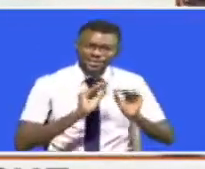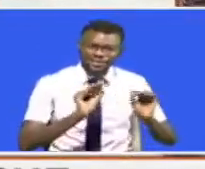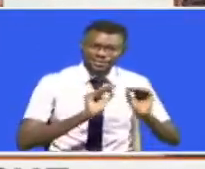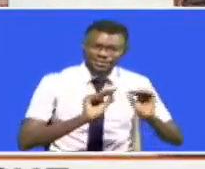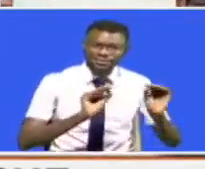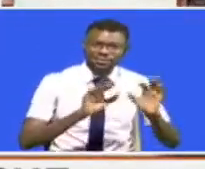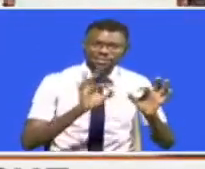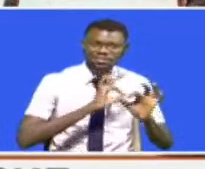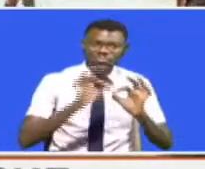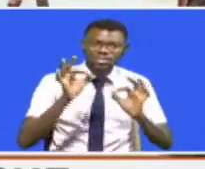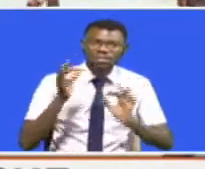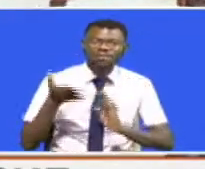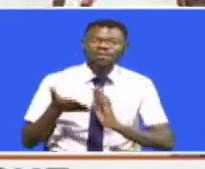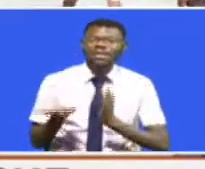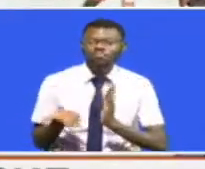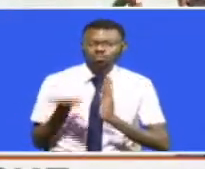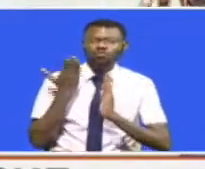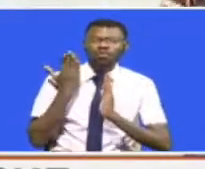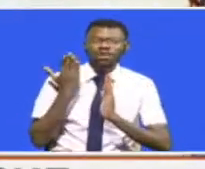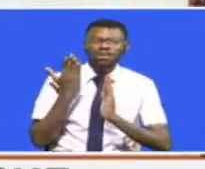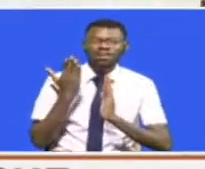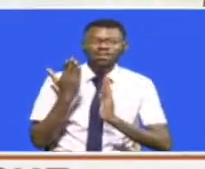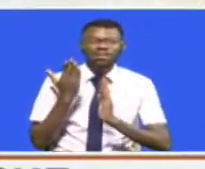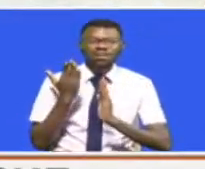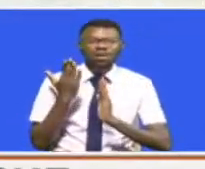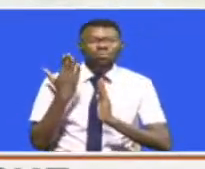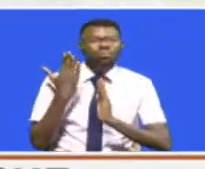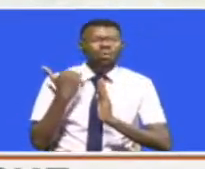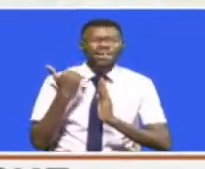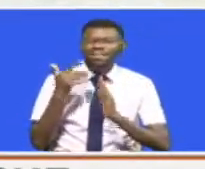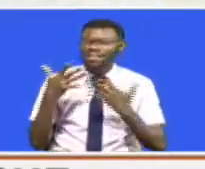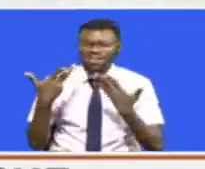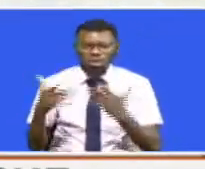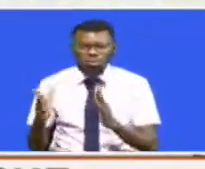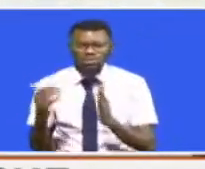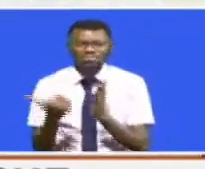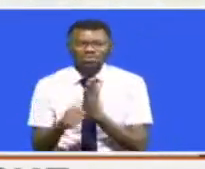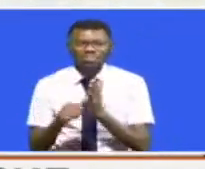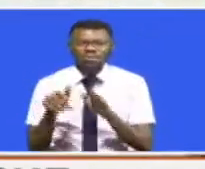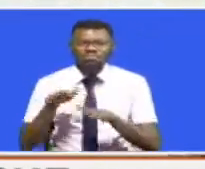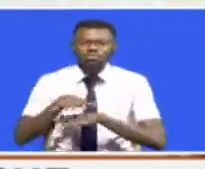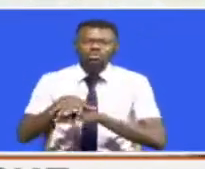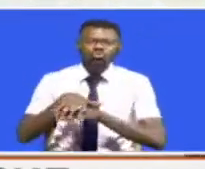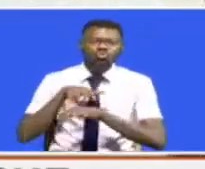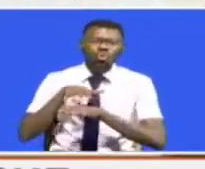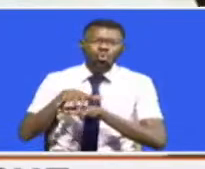have been just beaten by the speed. We have been just losing because of our speed.